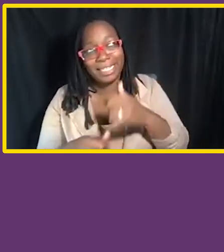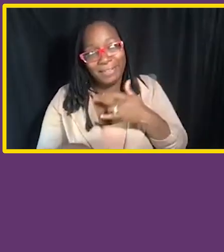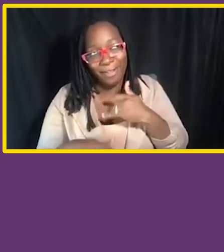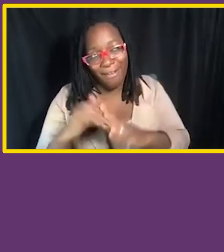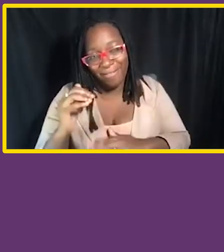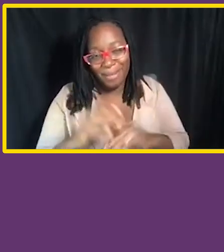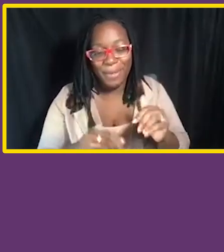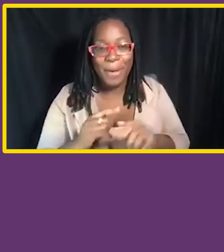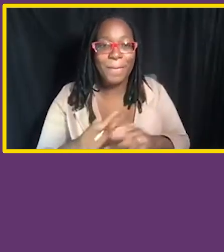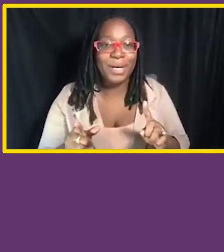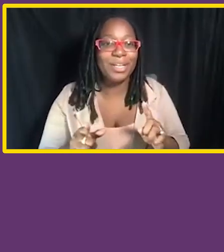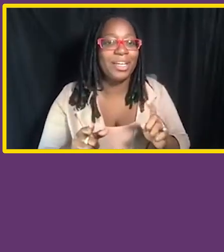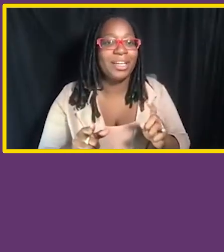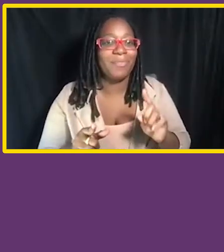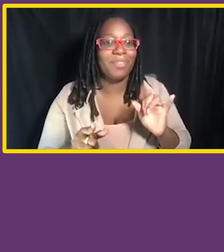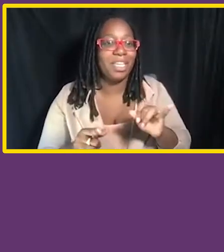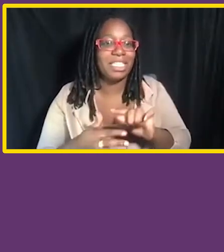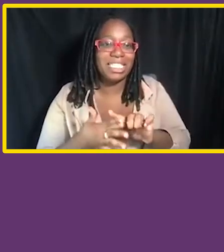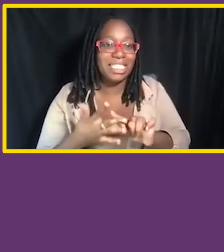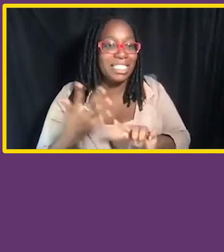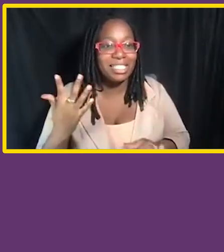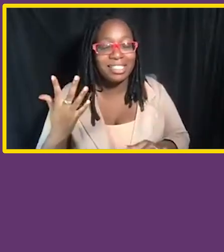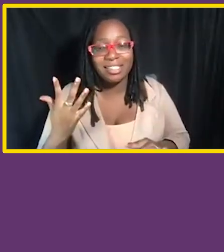nurse, all of those things. There's just this